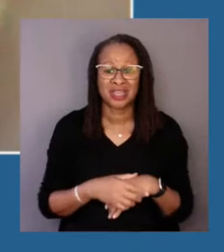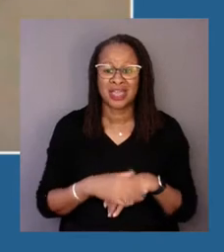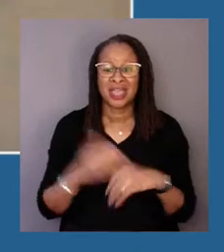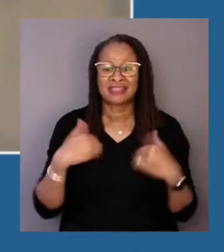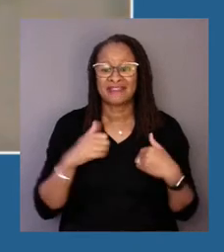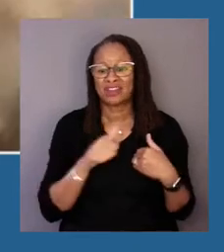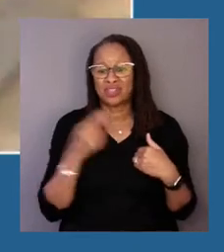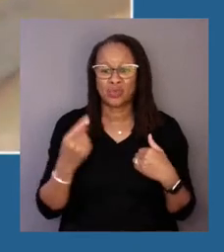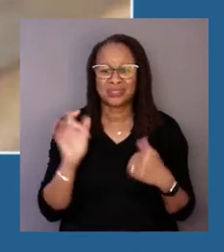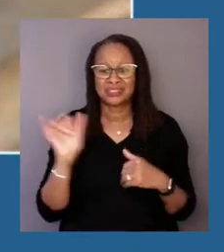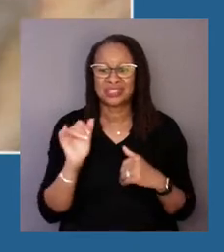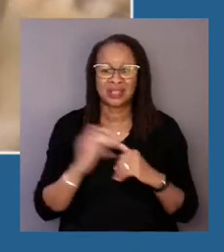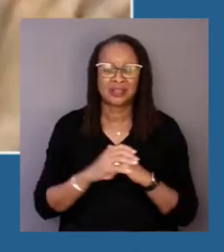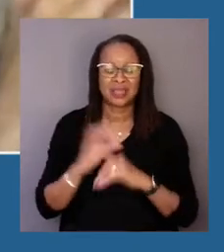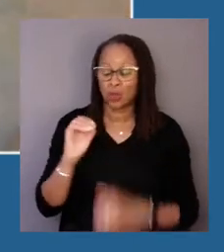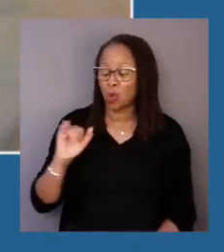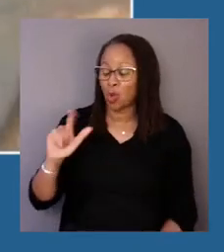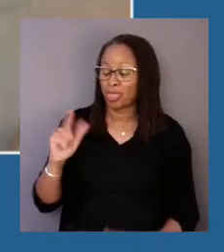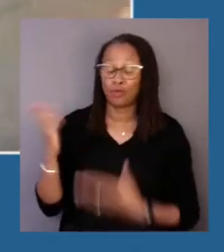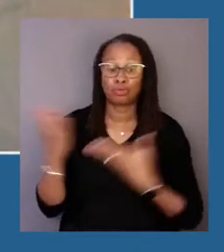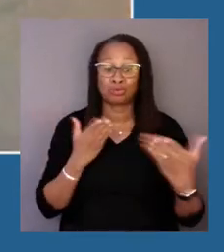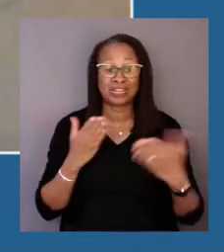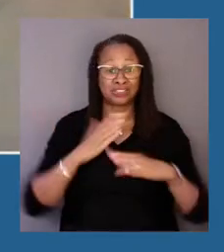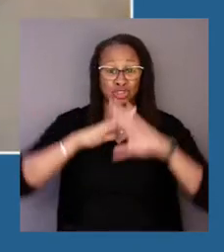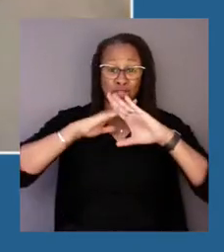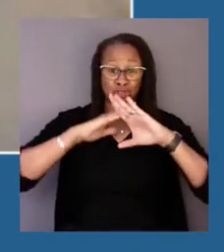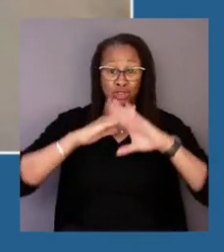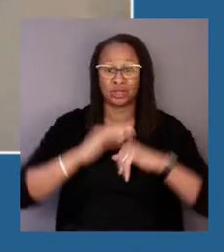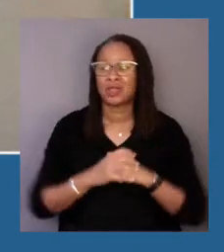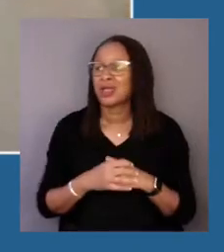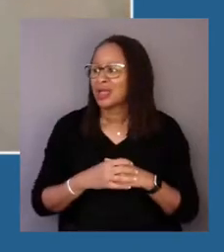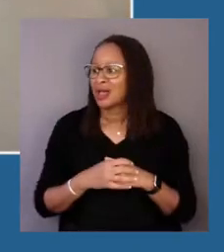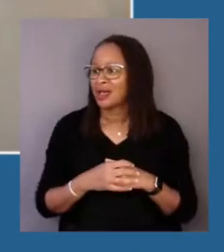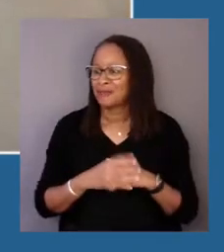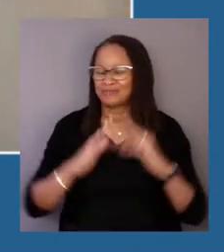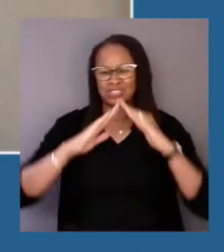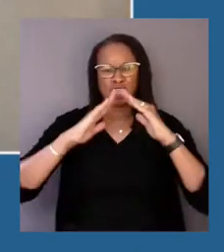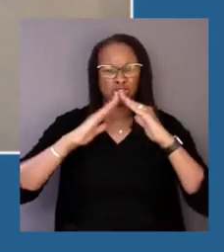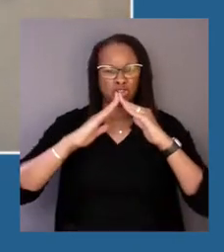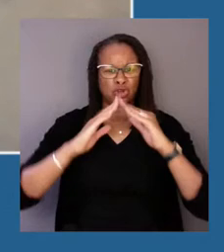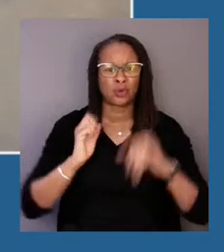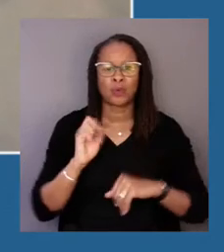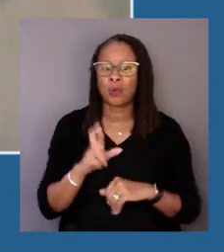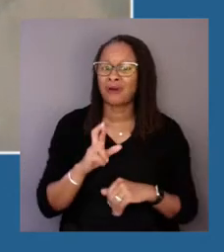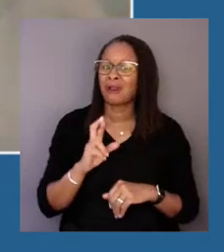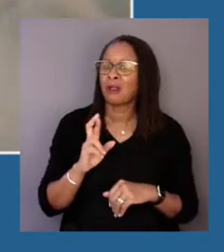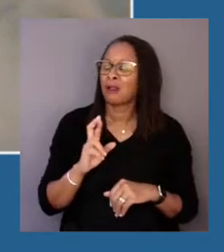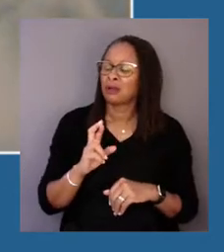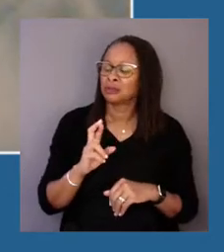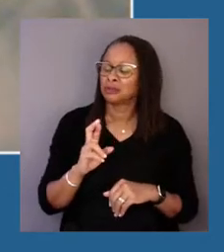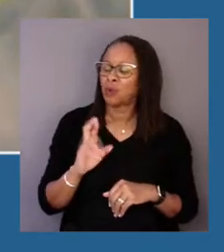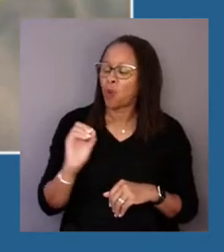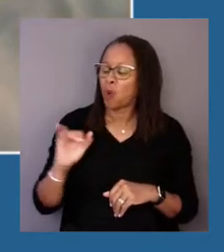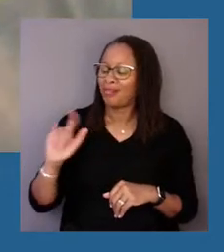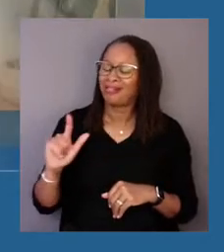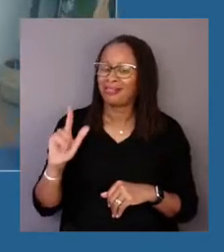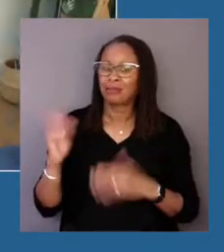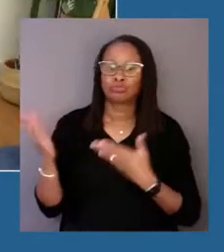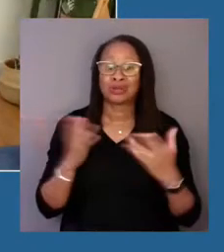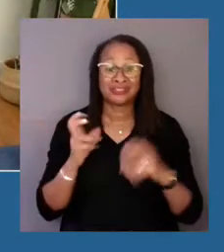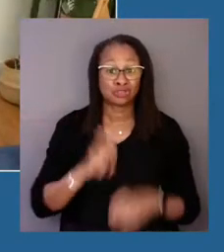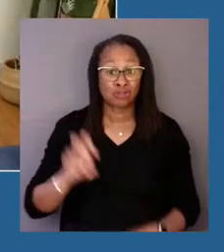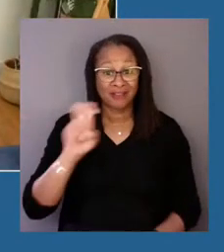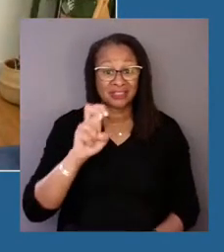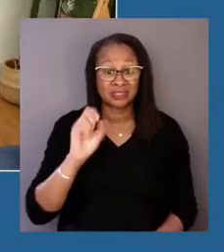that's like oil brings shelter and oil brings, you know, travel or whatever. So yeah, just like the history of